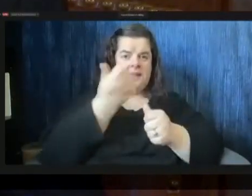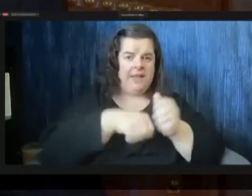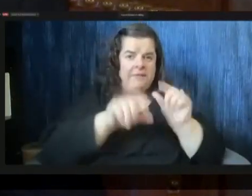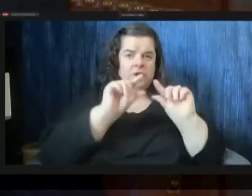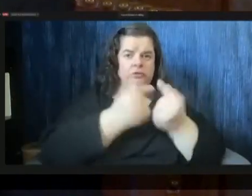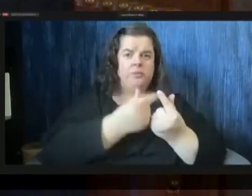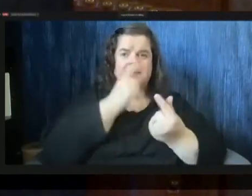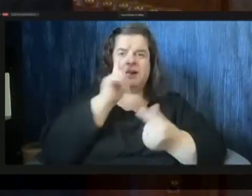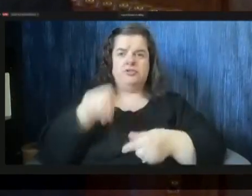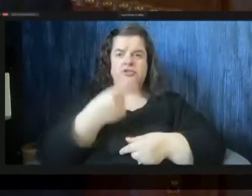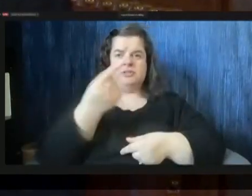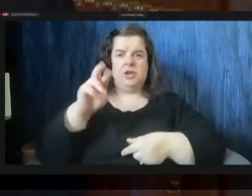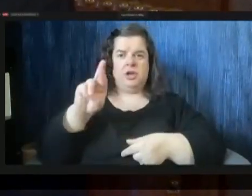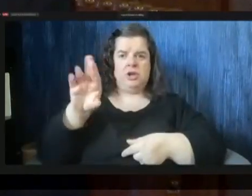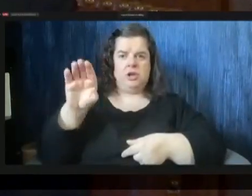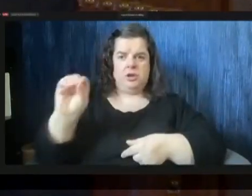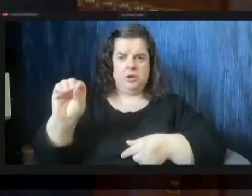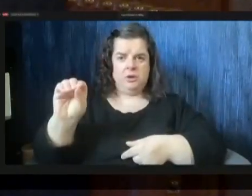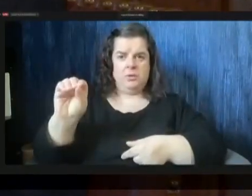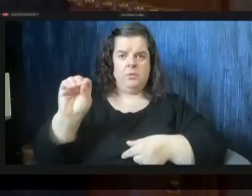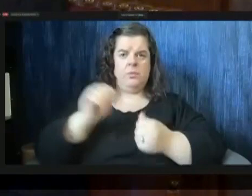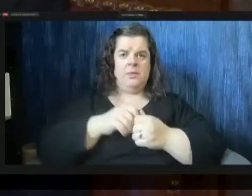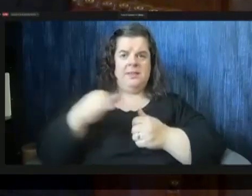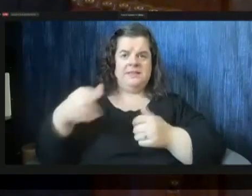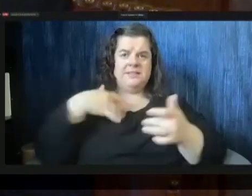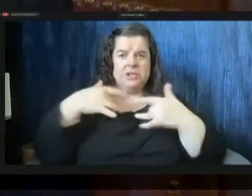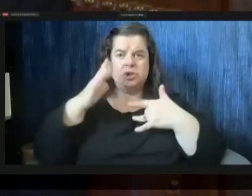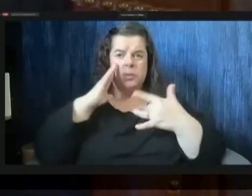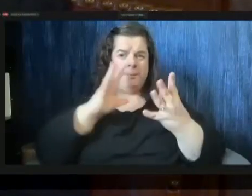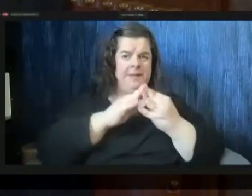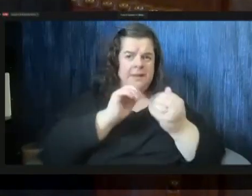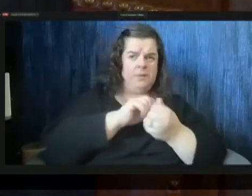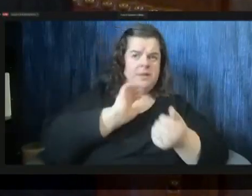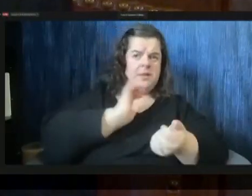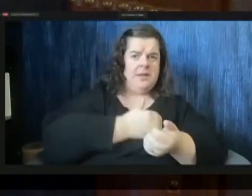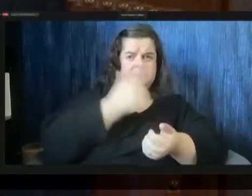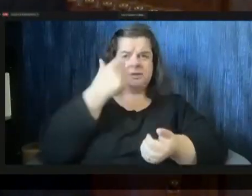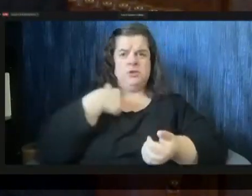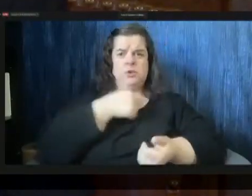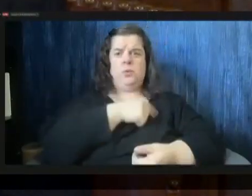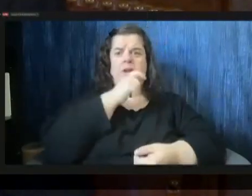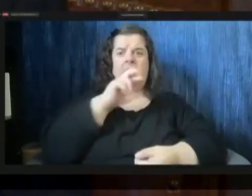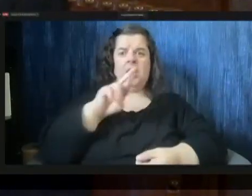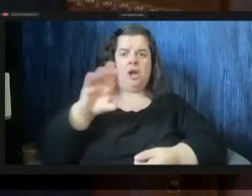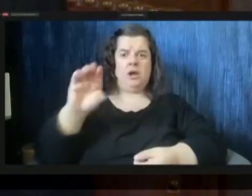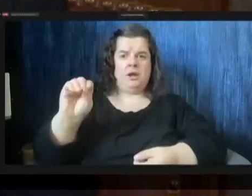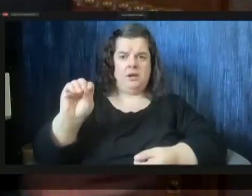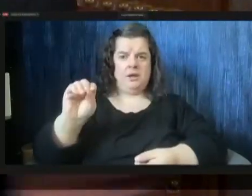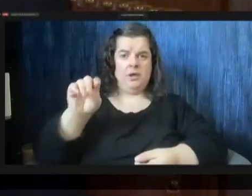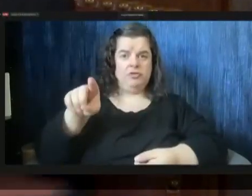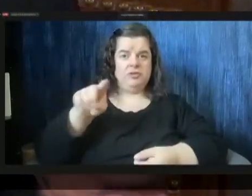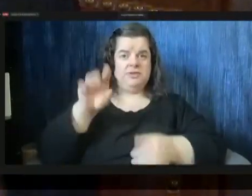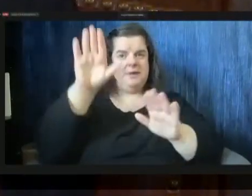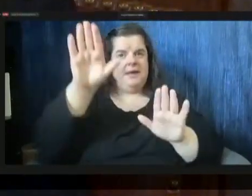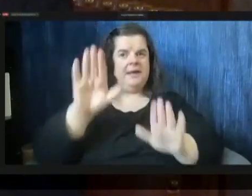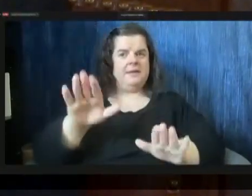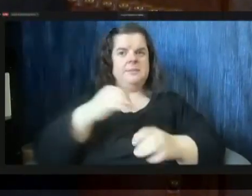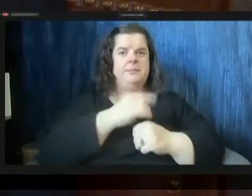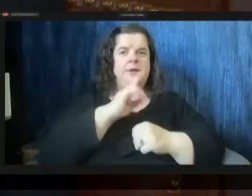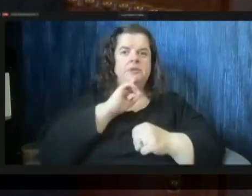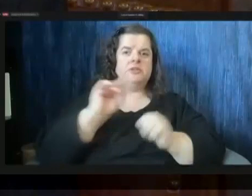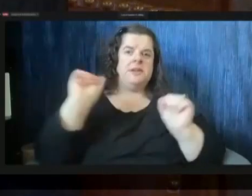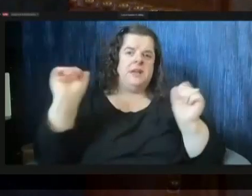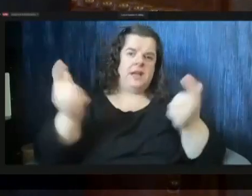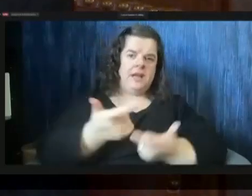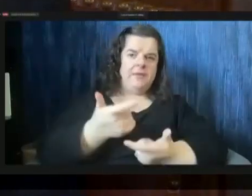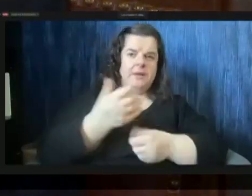RCO, so don't worry, right? When these concerns like, oh no, are they going to meet with us because we're not the RCO? she has been excellent about making sure that everybody